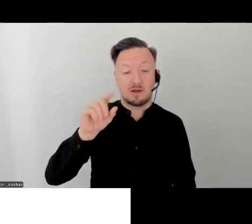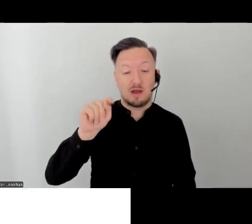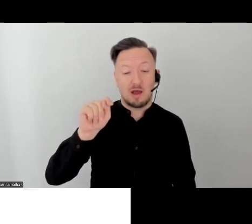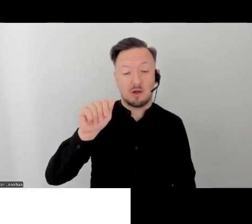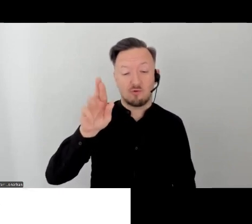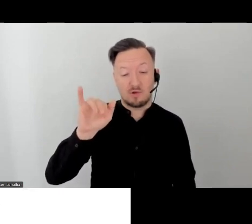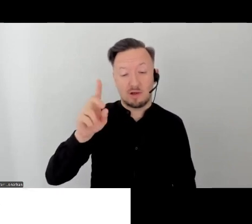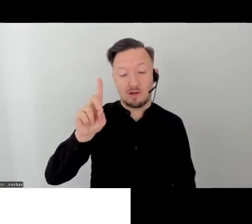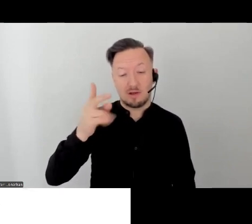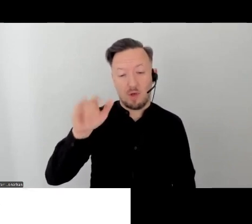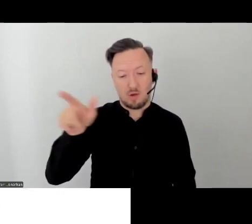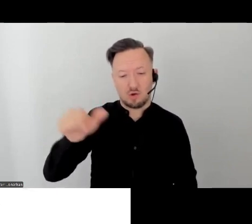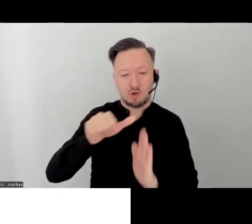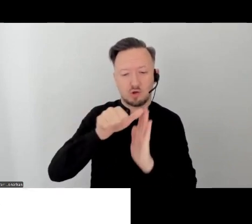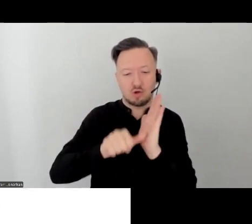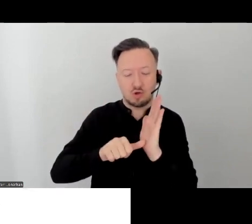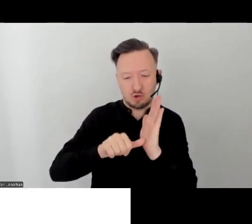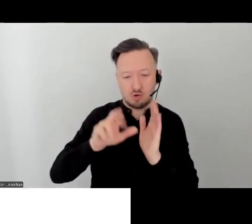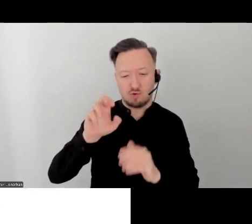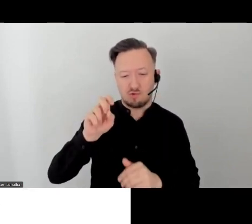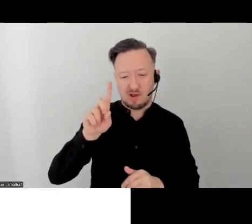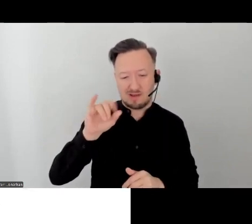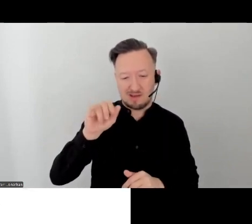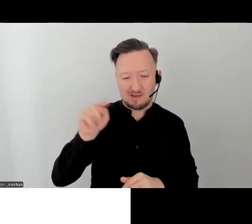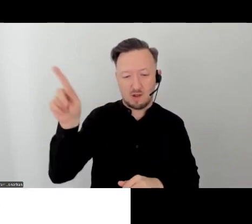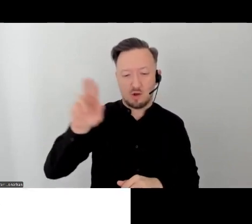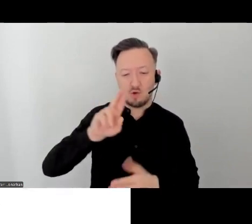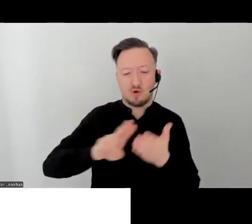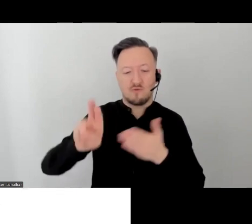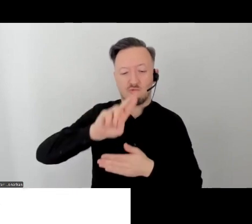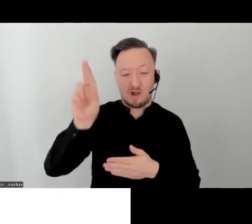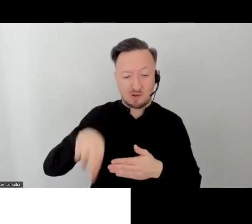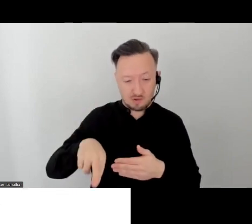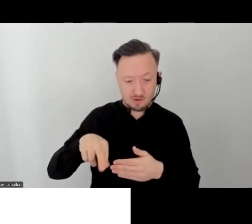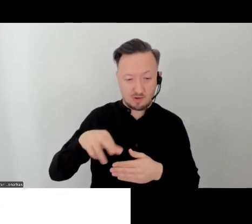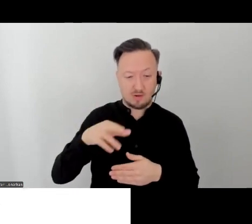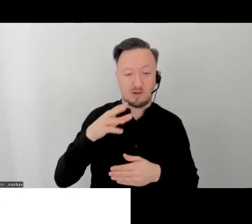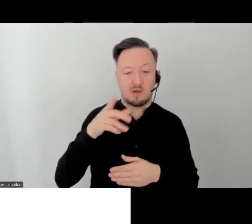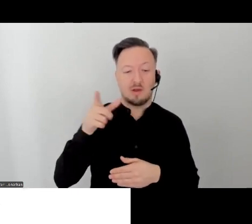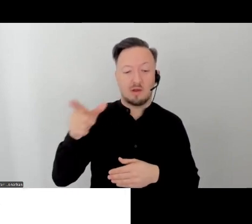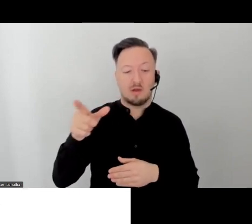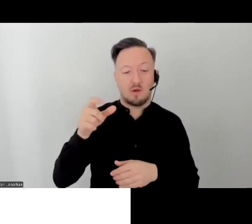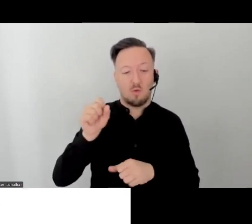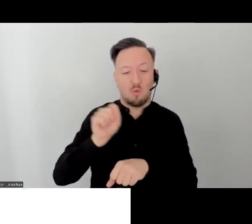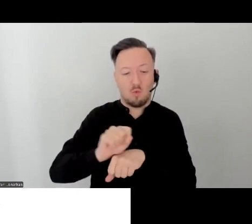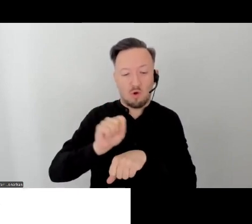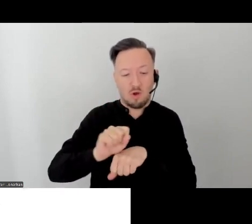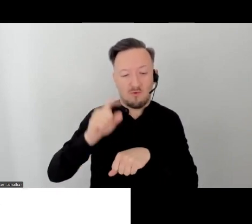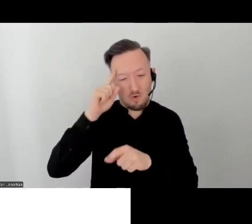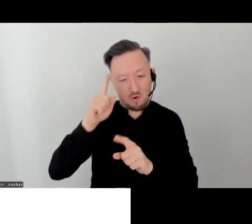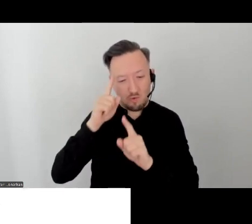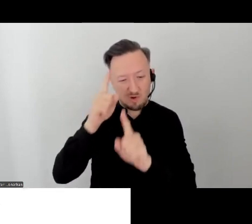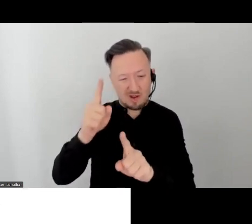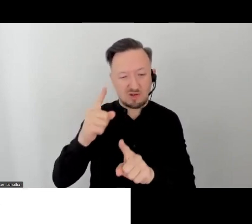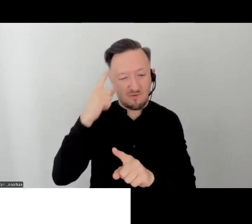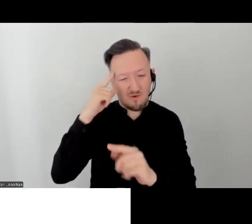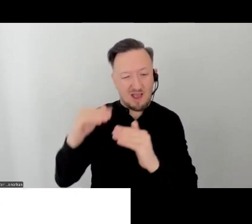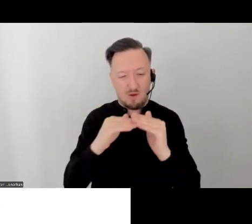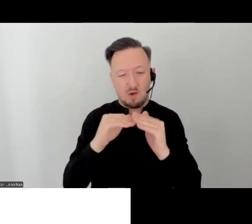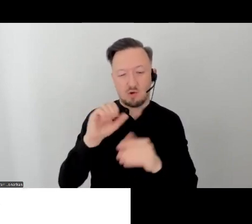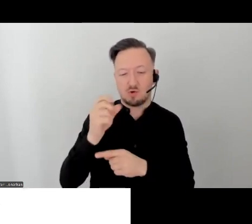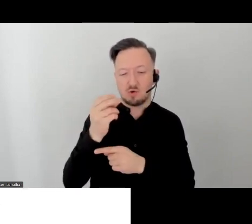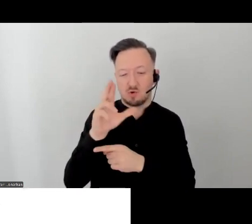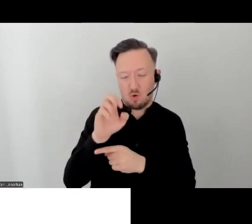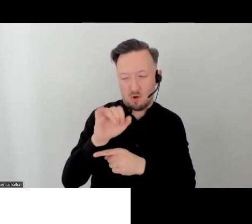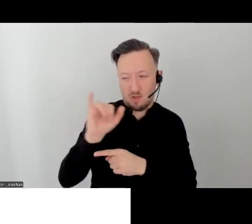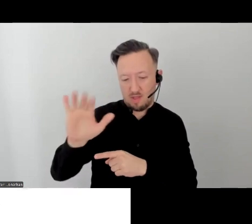of Rochester and a fellow in surgical health outcomes reaching for equity, or SHORE. SHORE works to foster collaboration